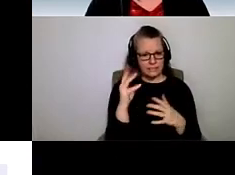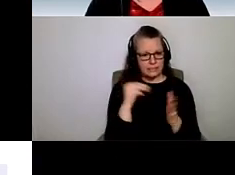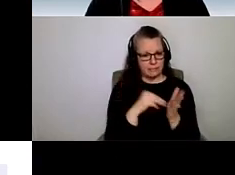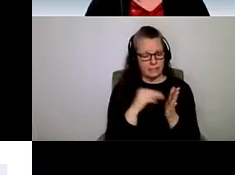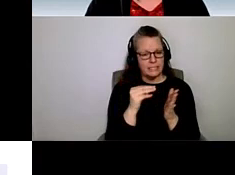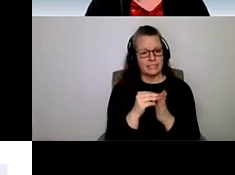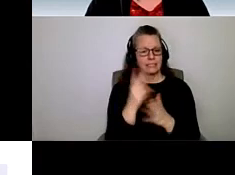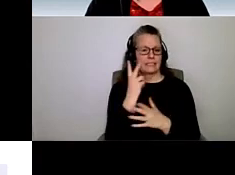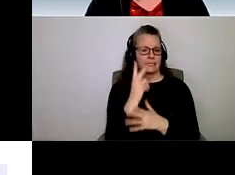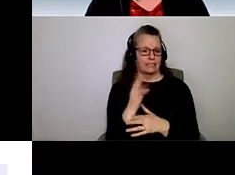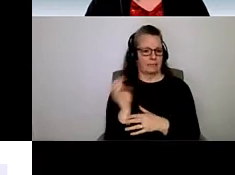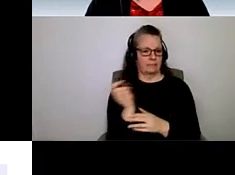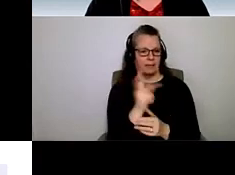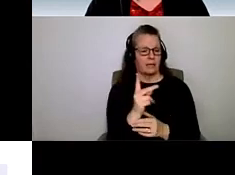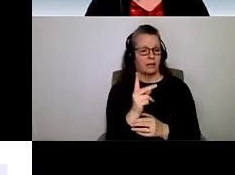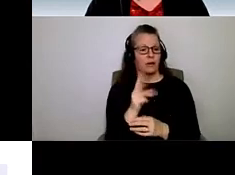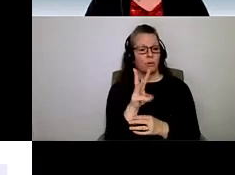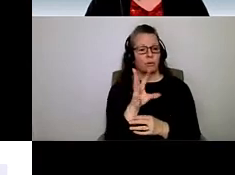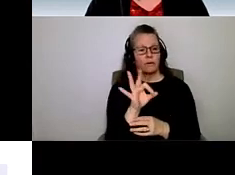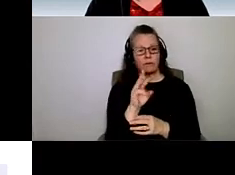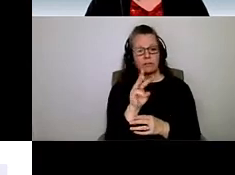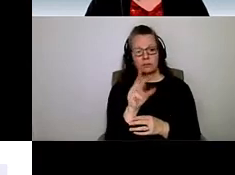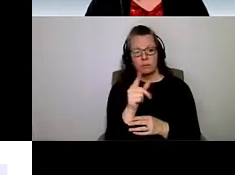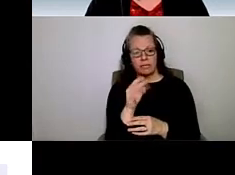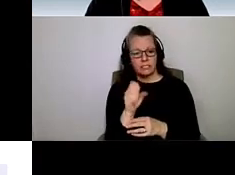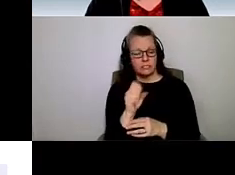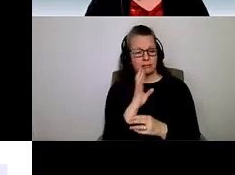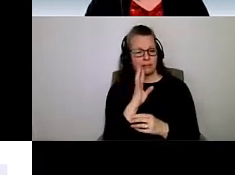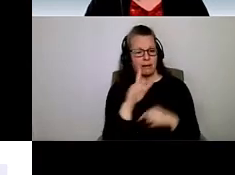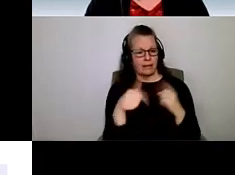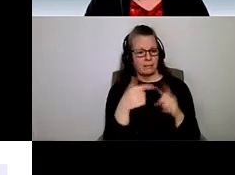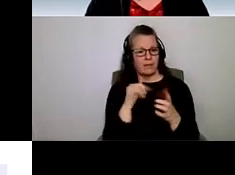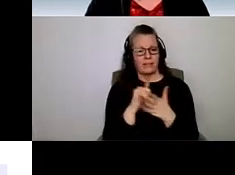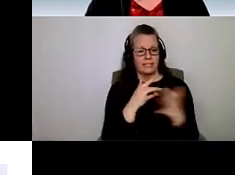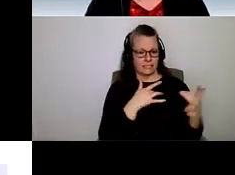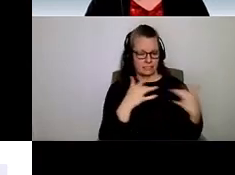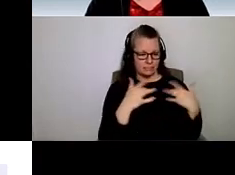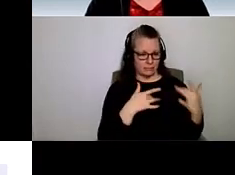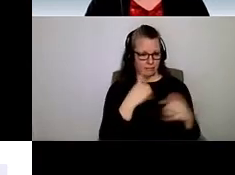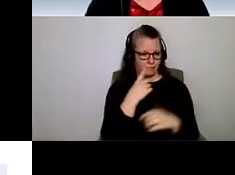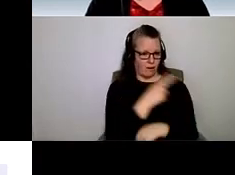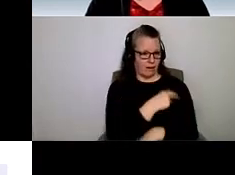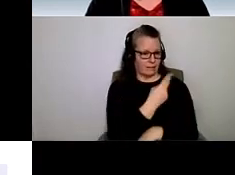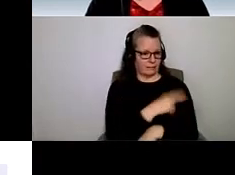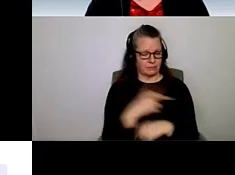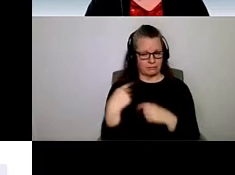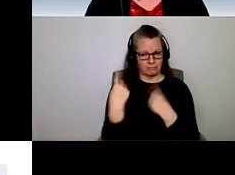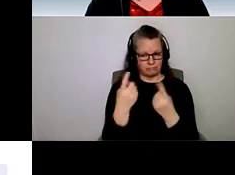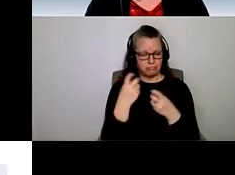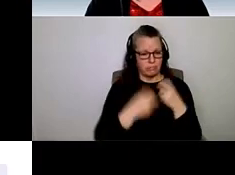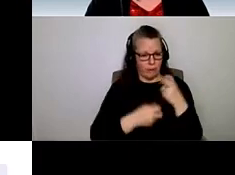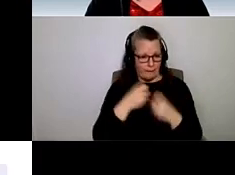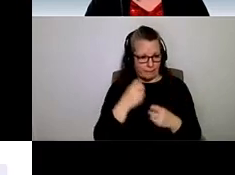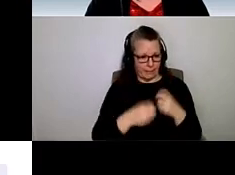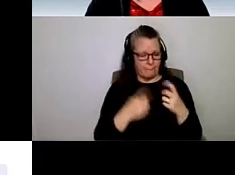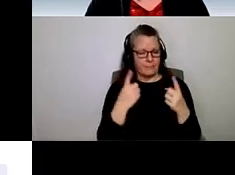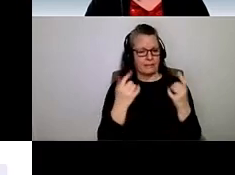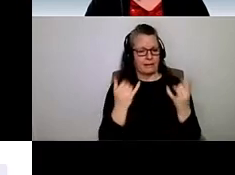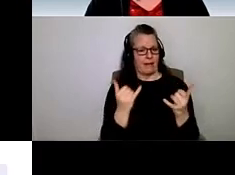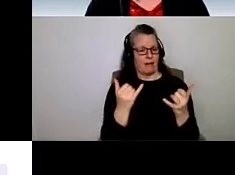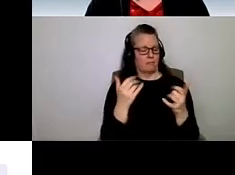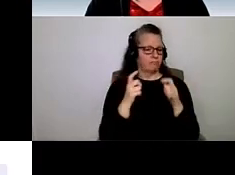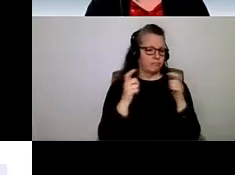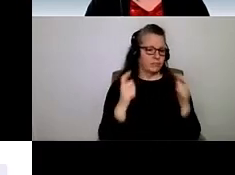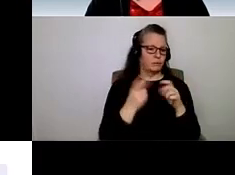Workforce wages, as we've been talking about, have been a concern with hospitals, have been an issue. We had a massive increase